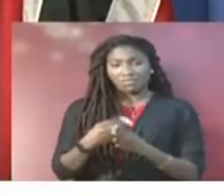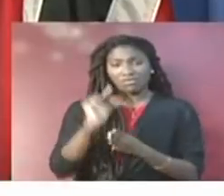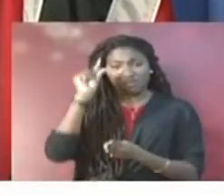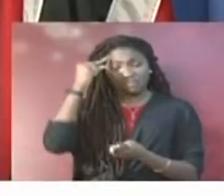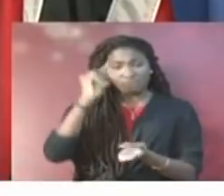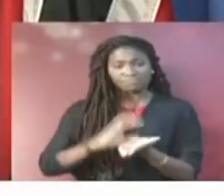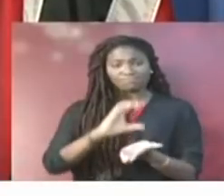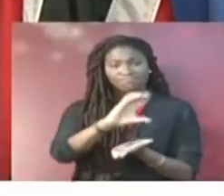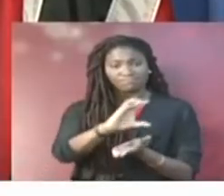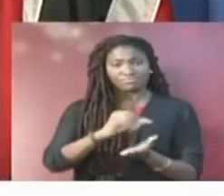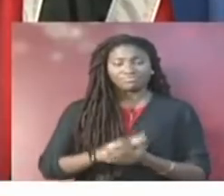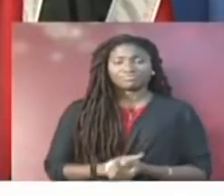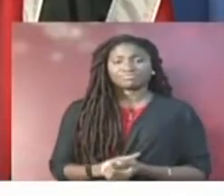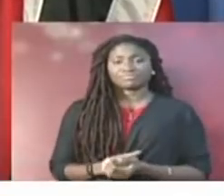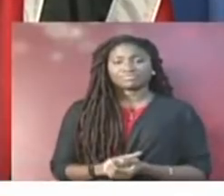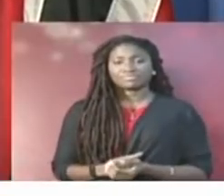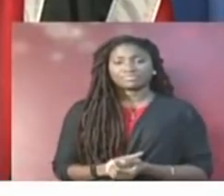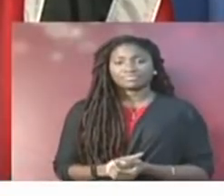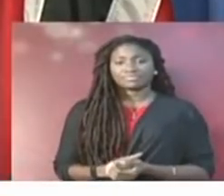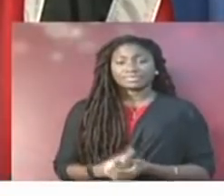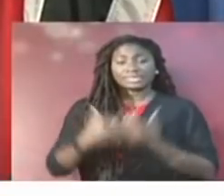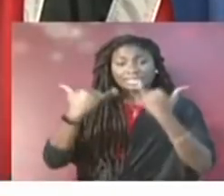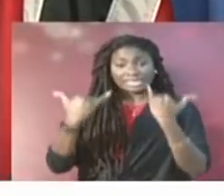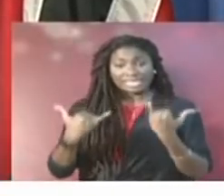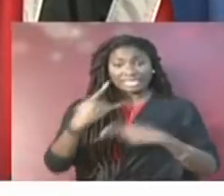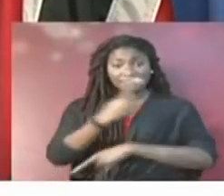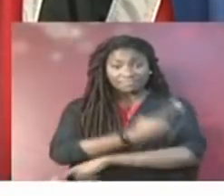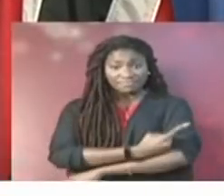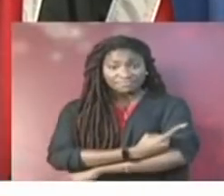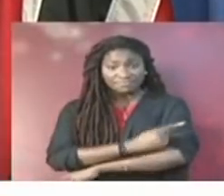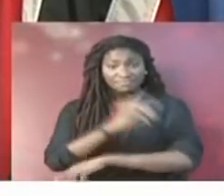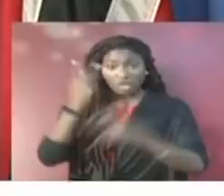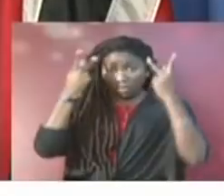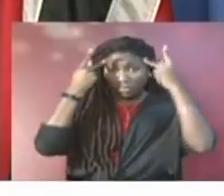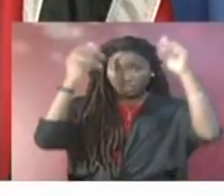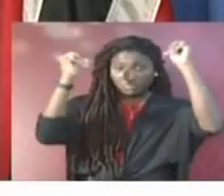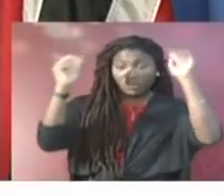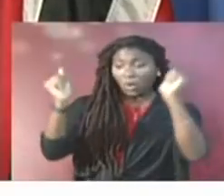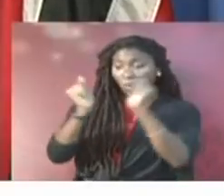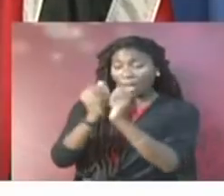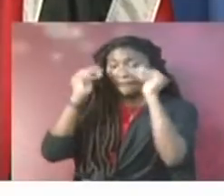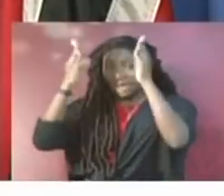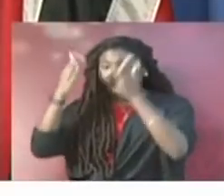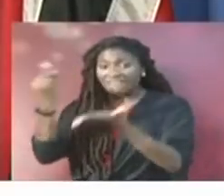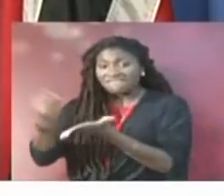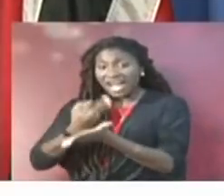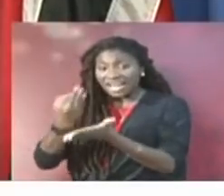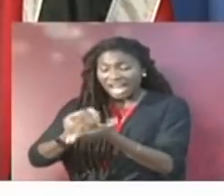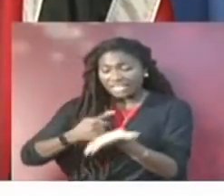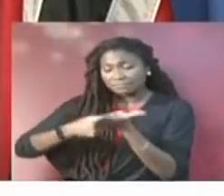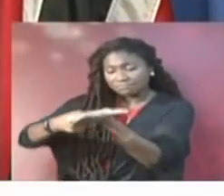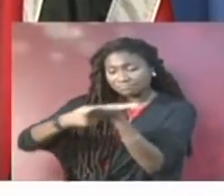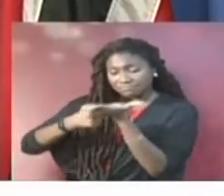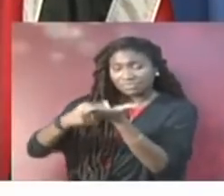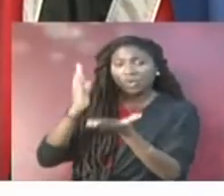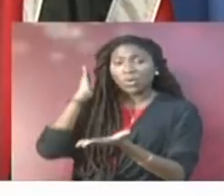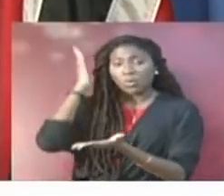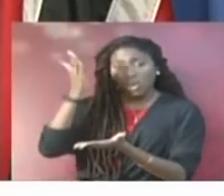as I talk with the Minister of Finance, we will revisit this